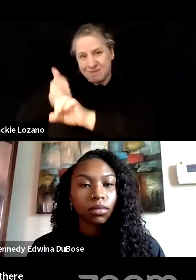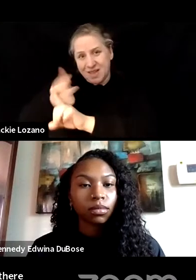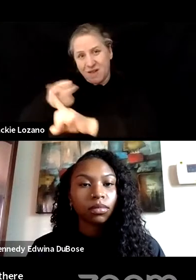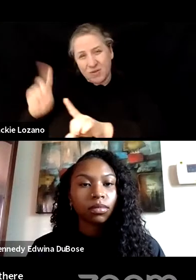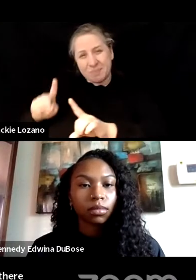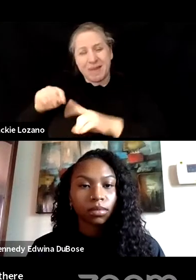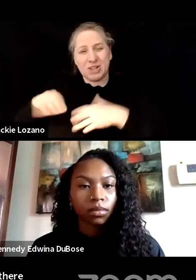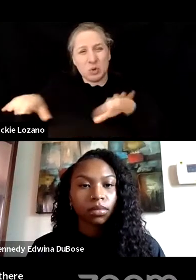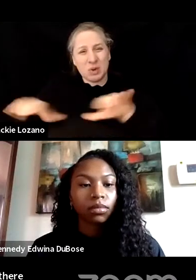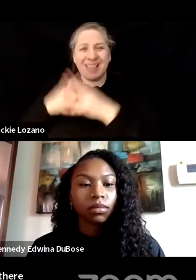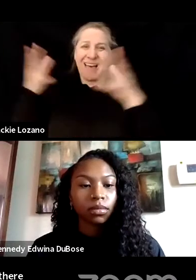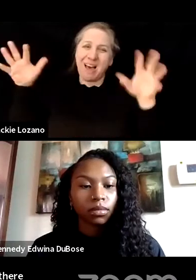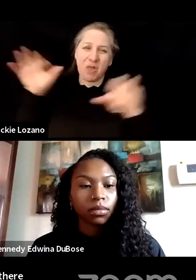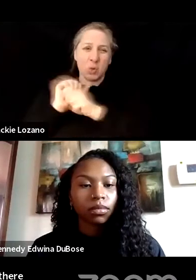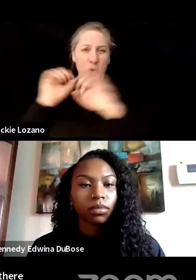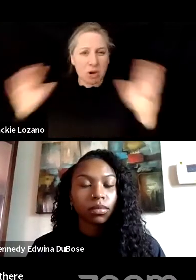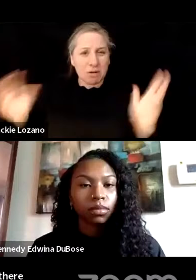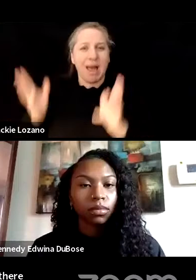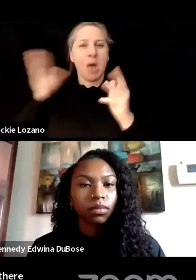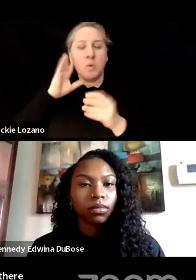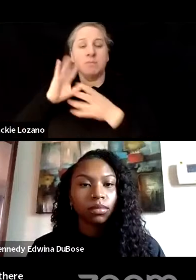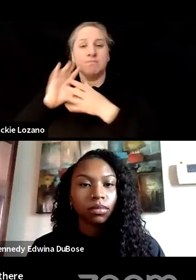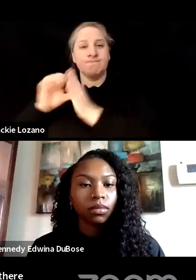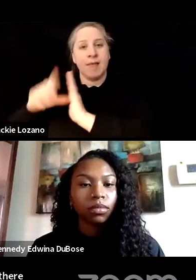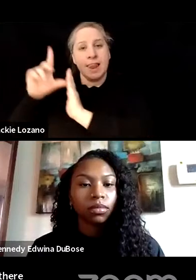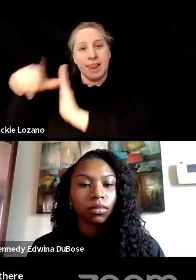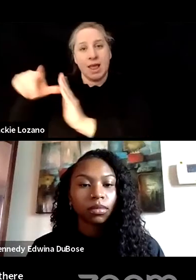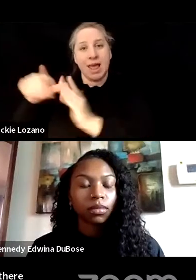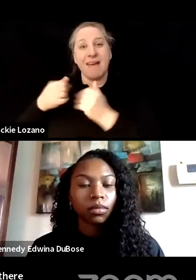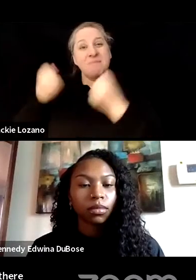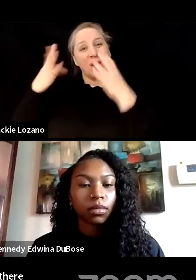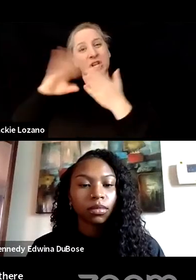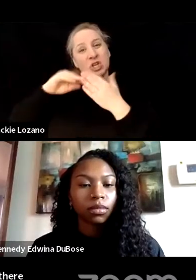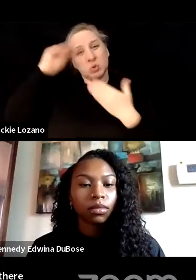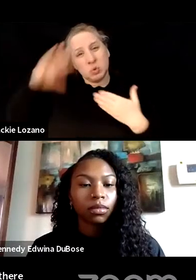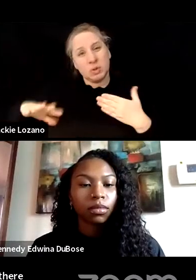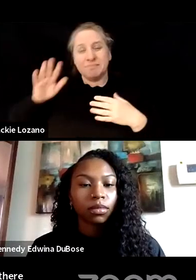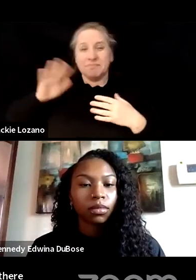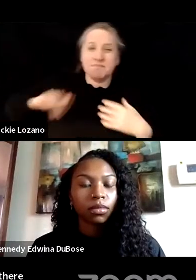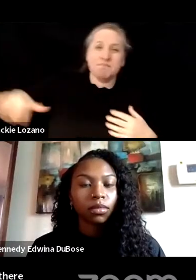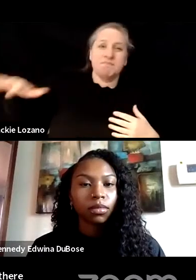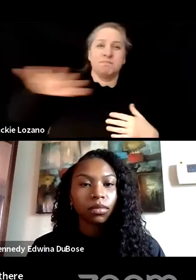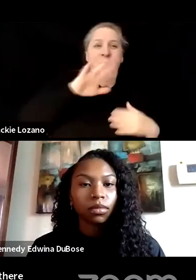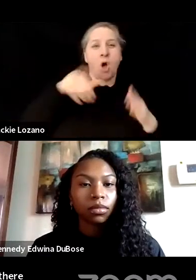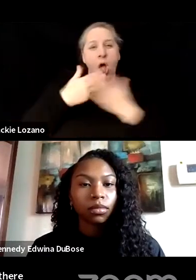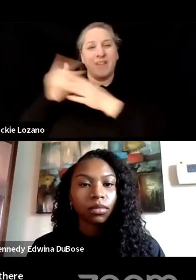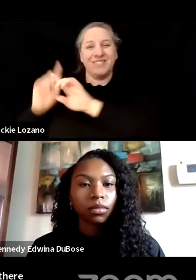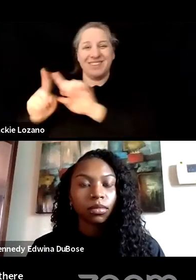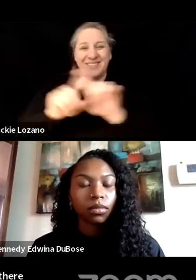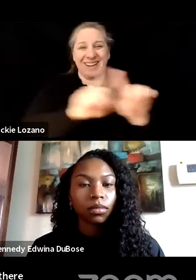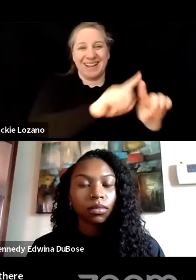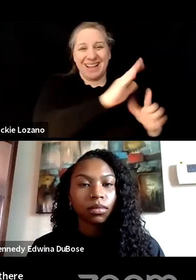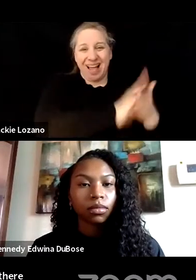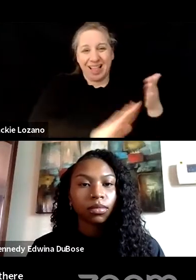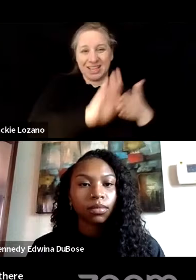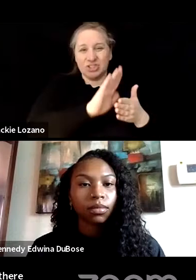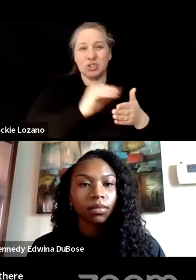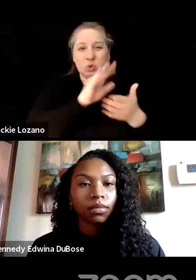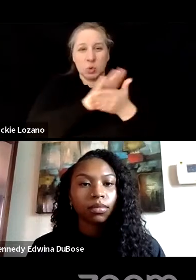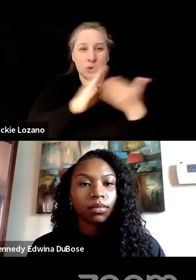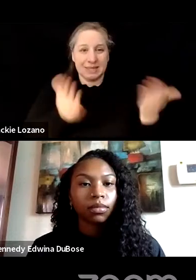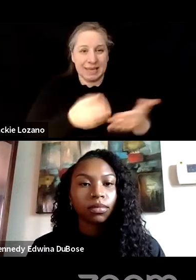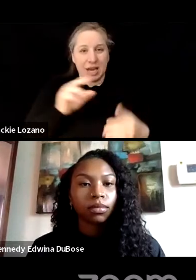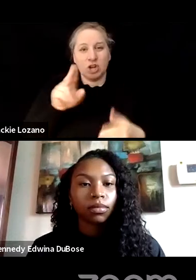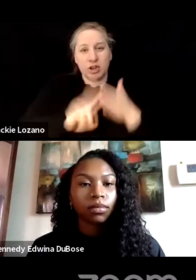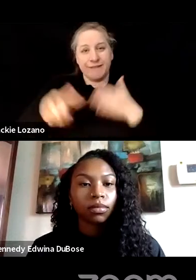pioneering a lot of this work, which I'll say later on. And there have been multiple students across all of our schools and colleges here, from public health to nursing